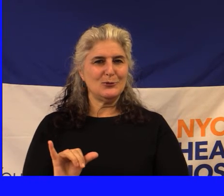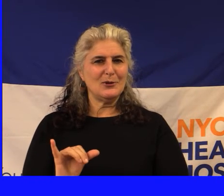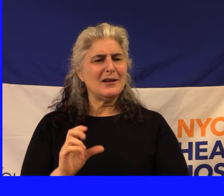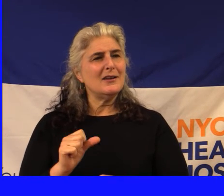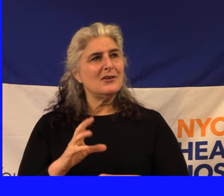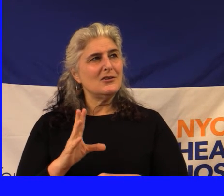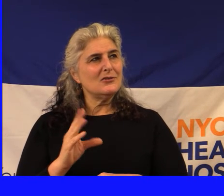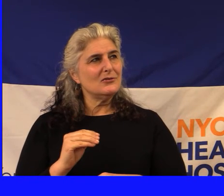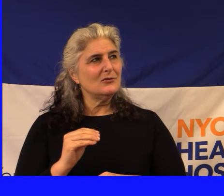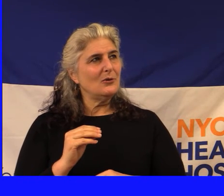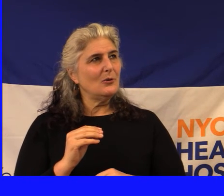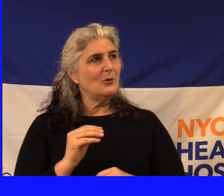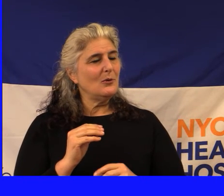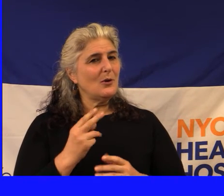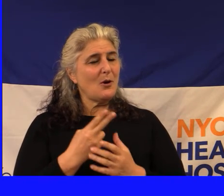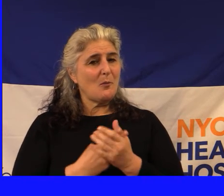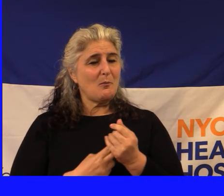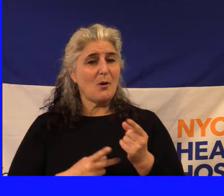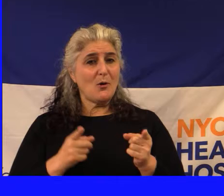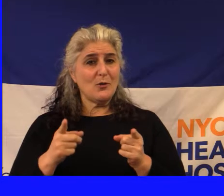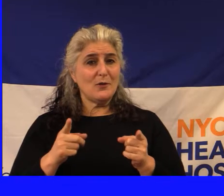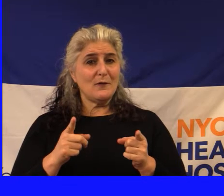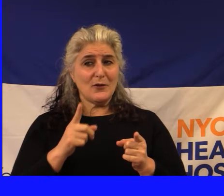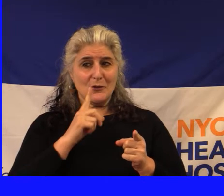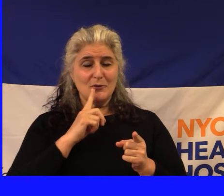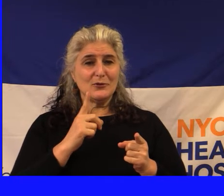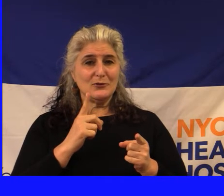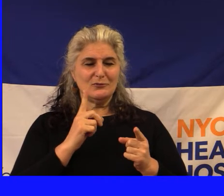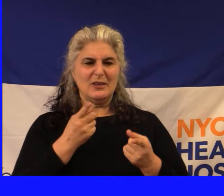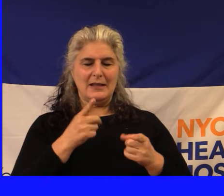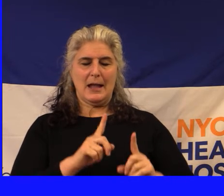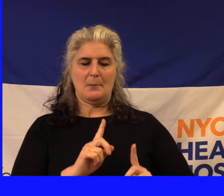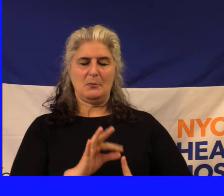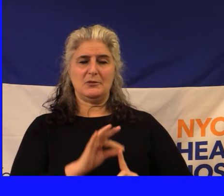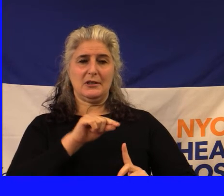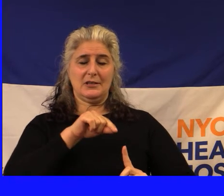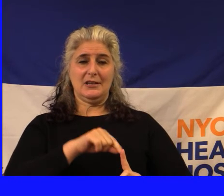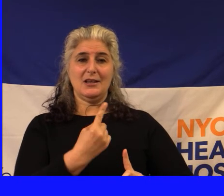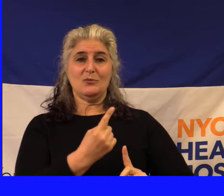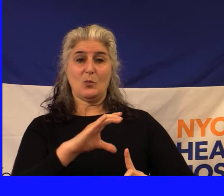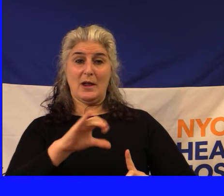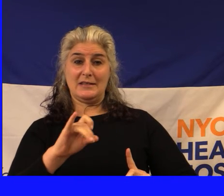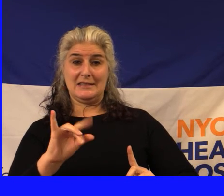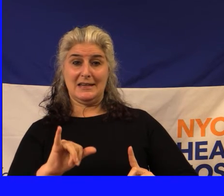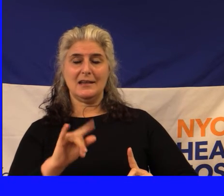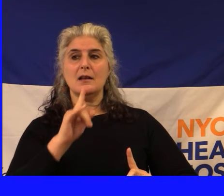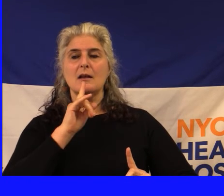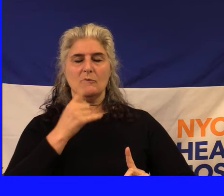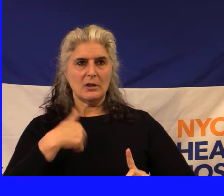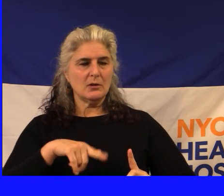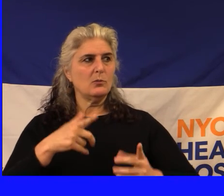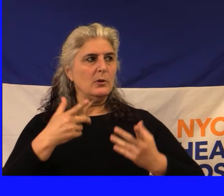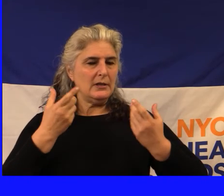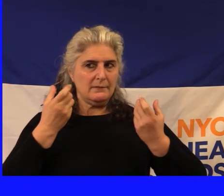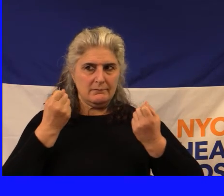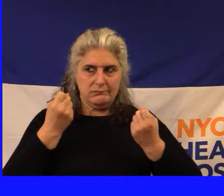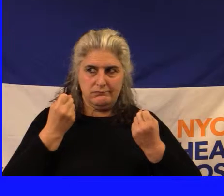both of those places, particularly one city, we had a lot of experiments